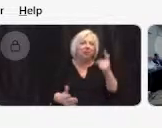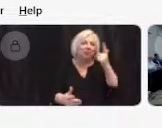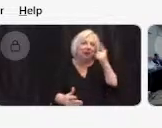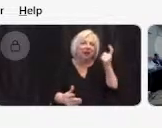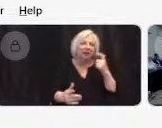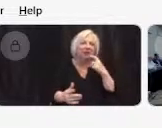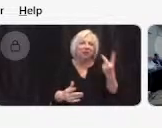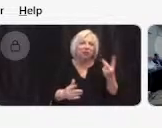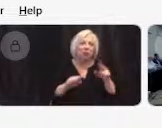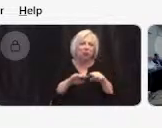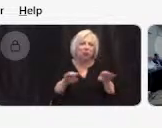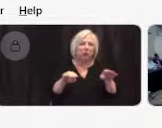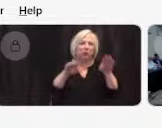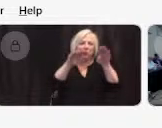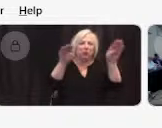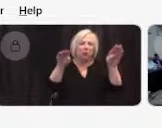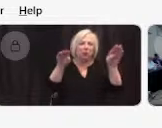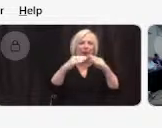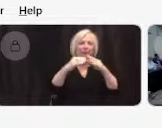two-story building, and I have